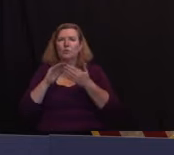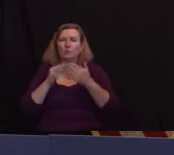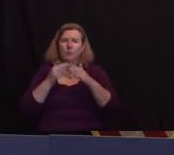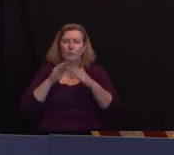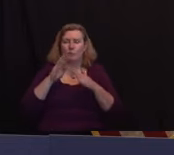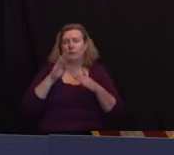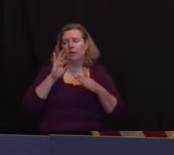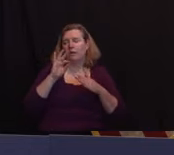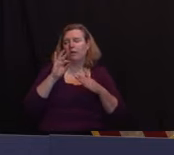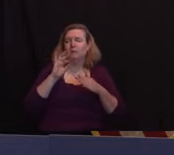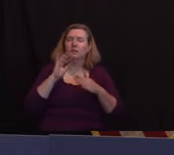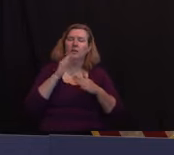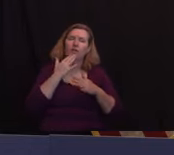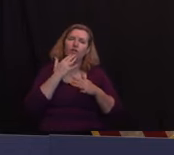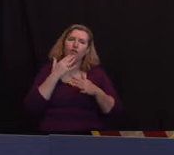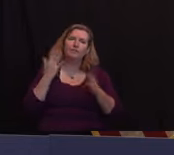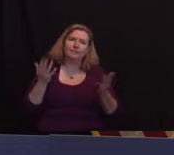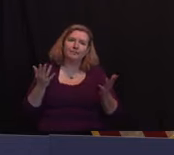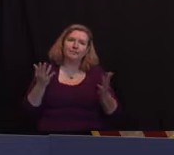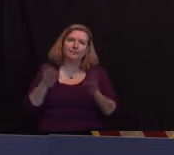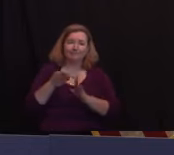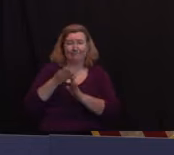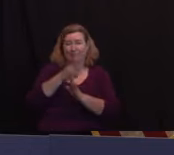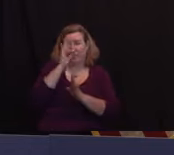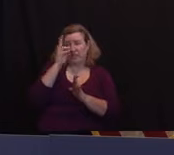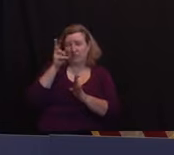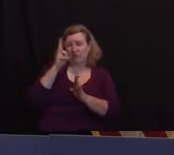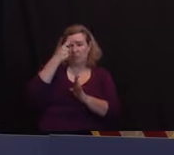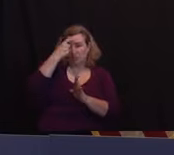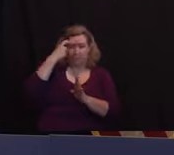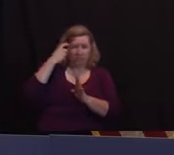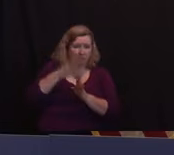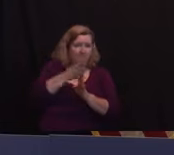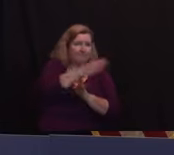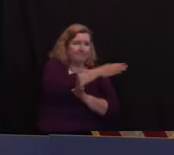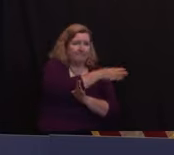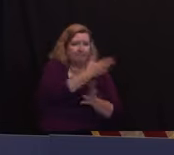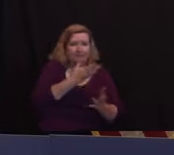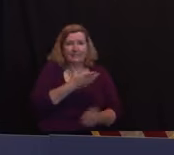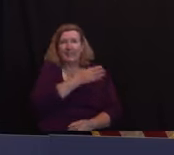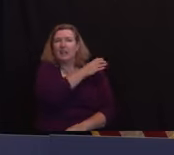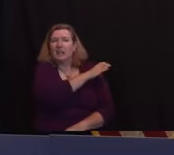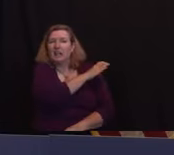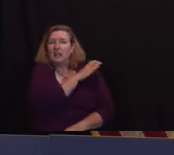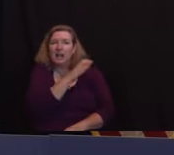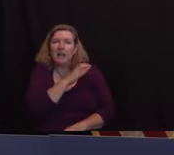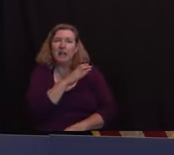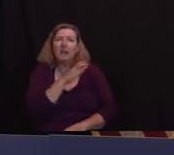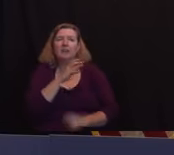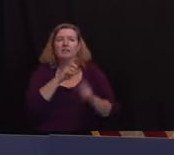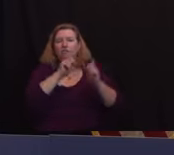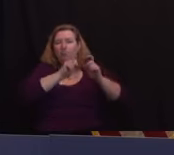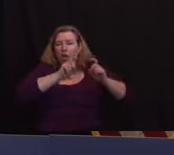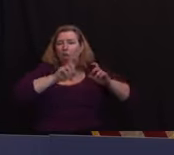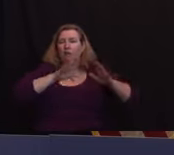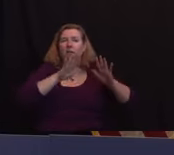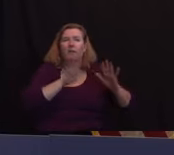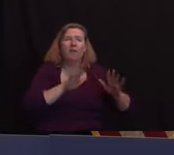based on clinical trials that are in our history and a